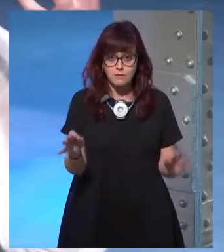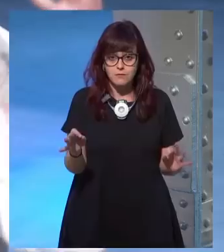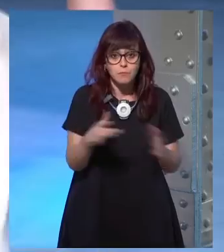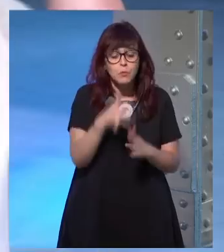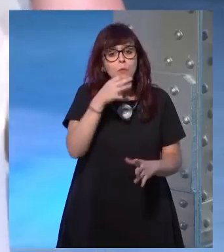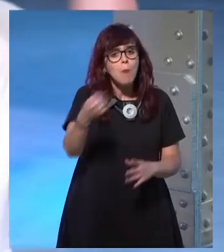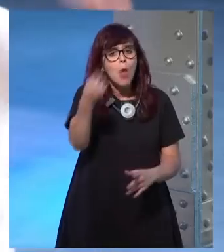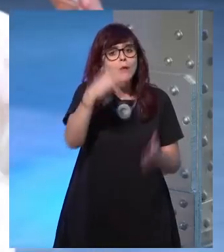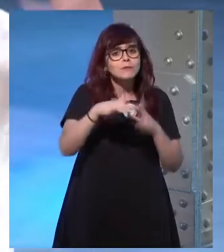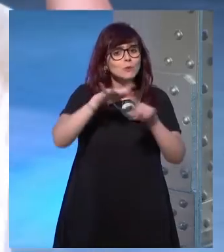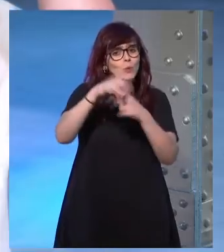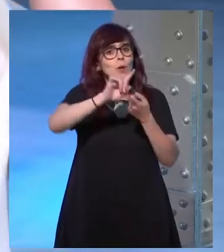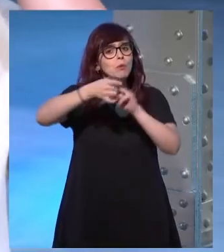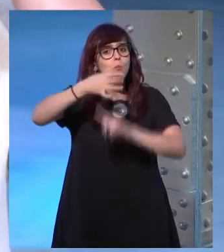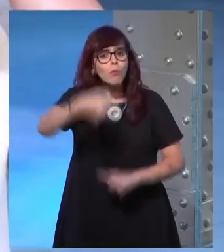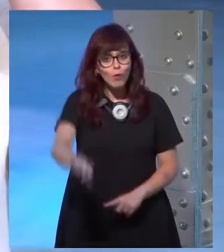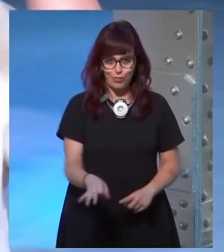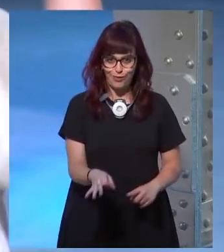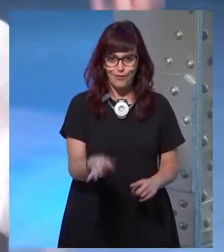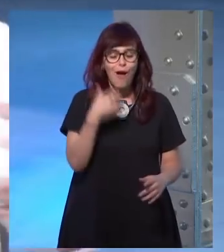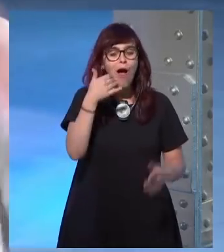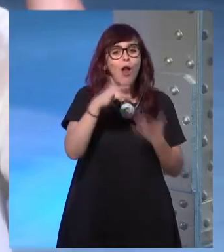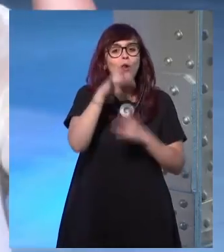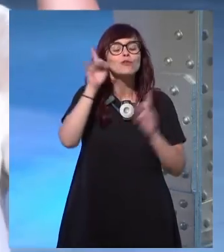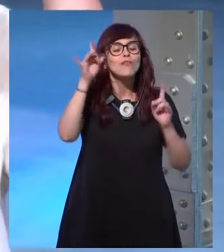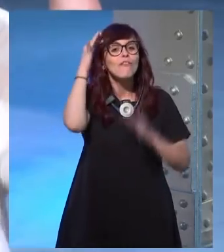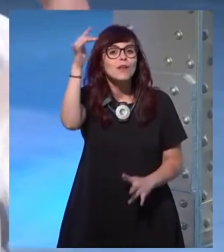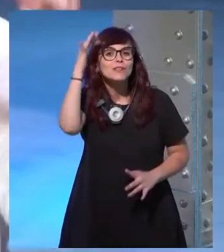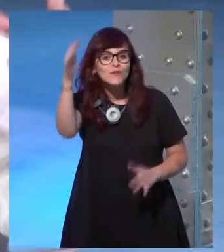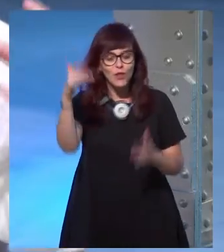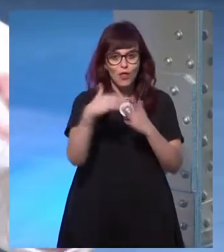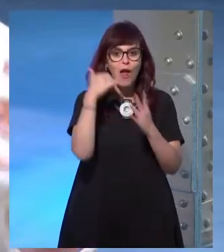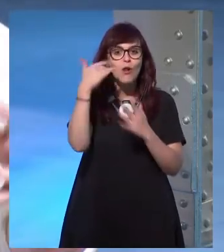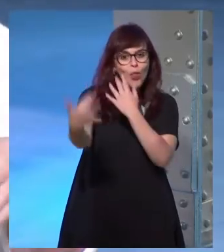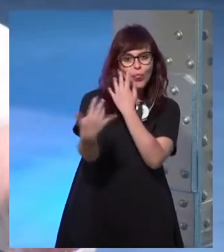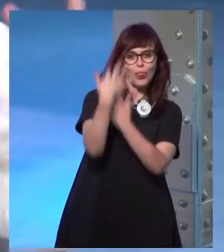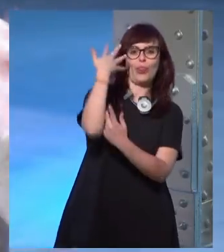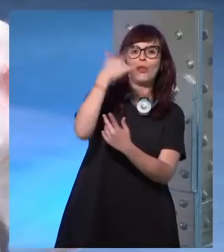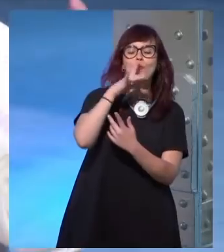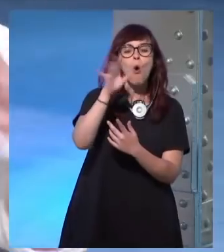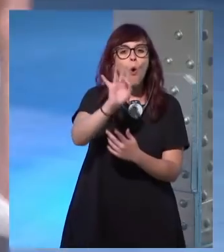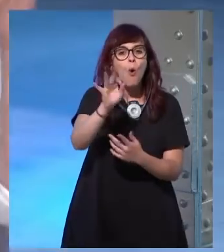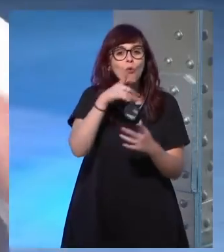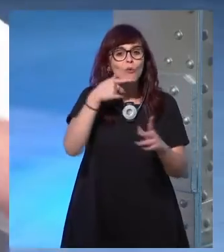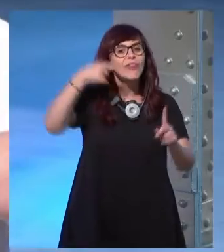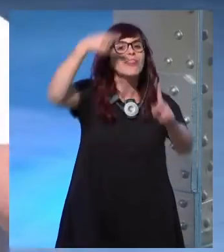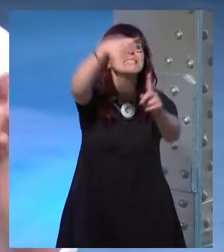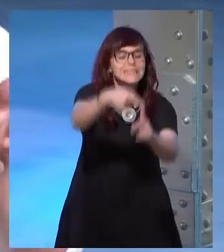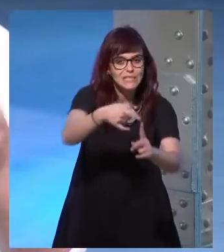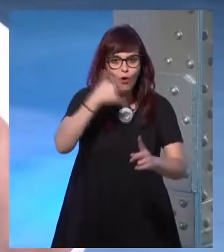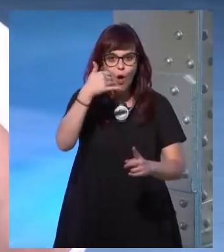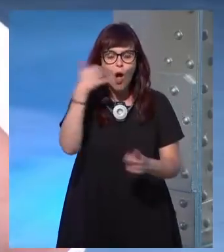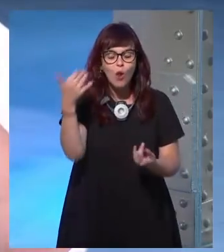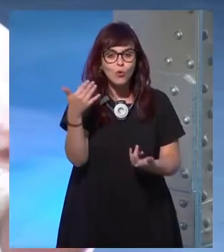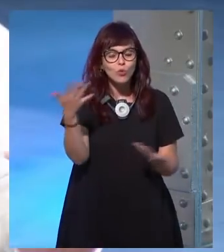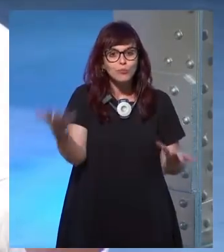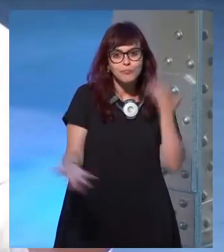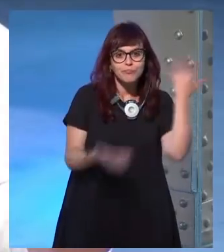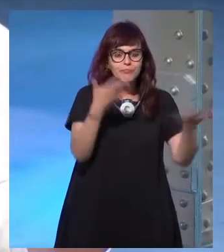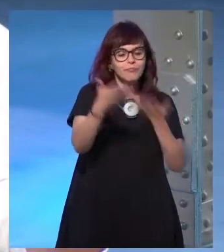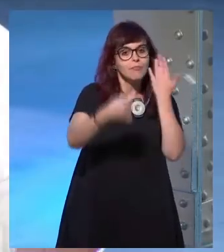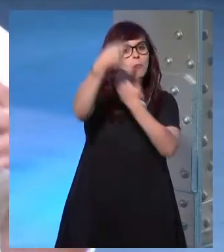there's not some like divine or fateful you know, thing that tells us that can only be this way. It